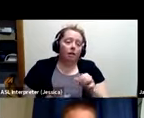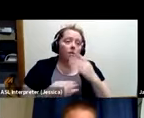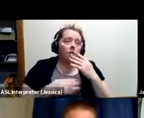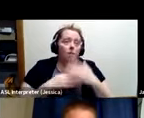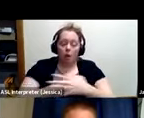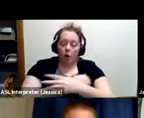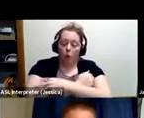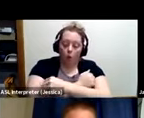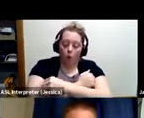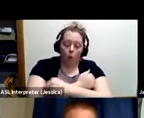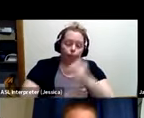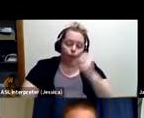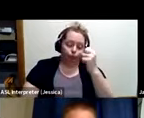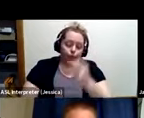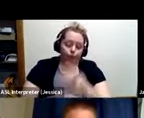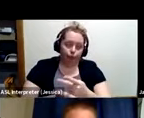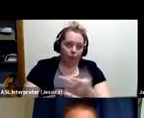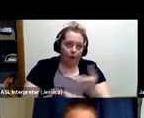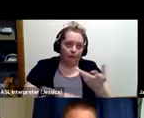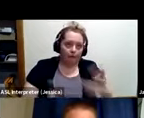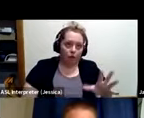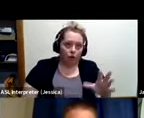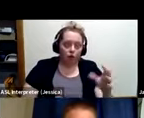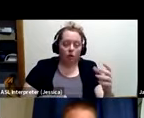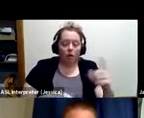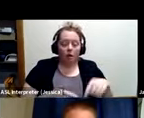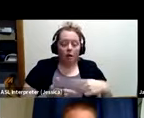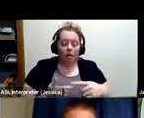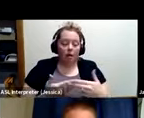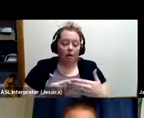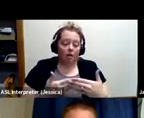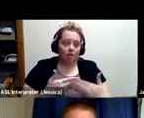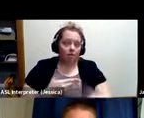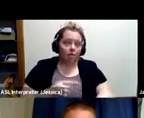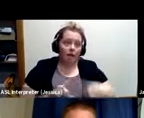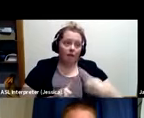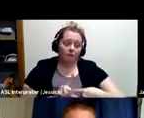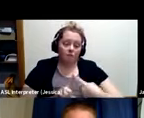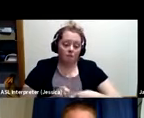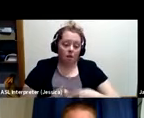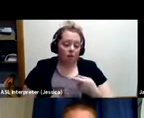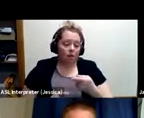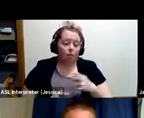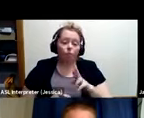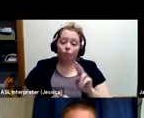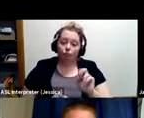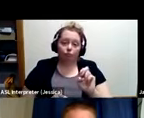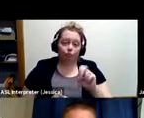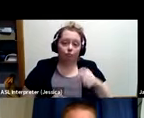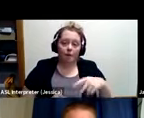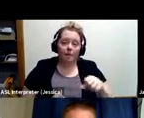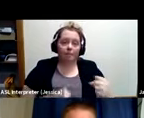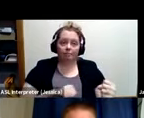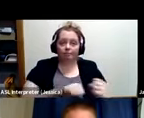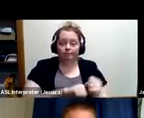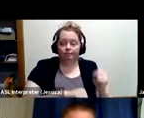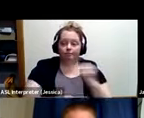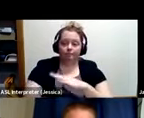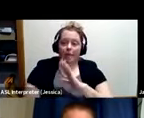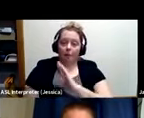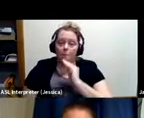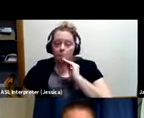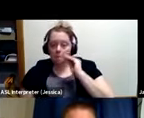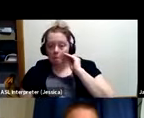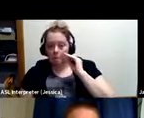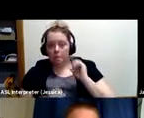sent to their home every month, or they can pick it up at Silk every month. It's basically, us finding out the way for